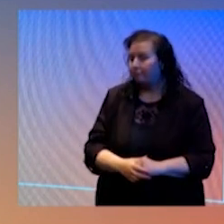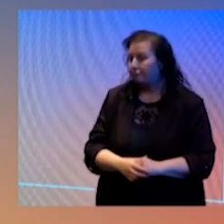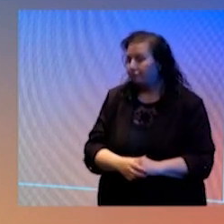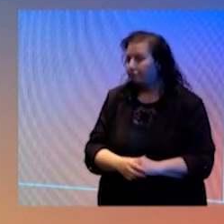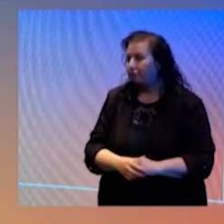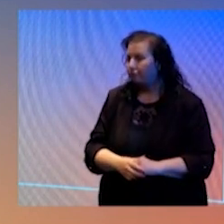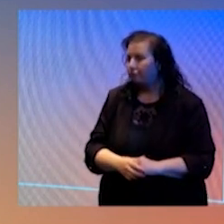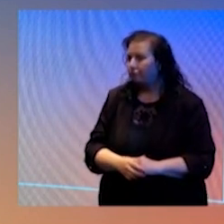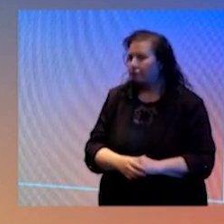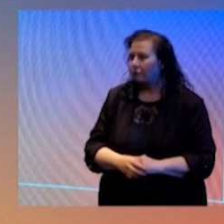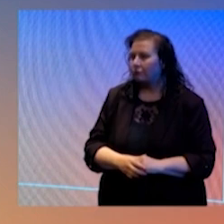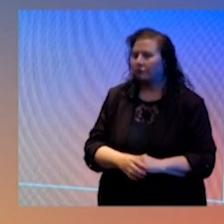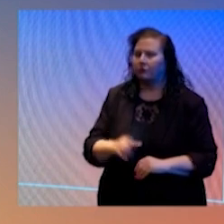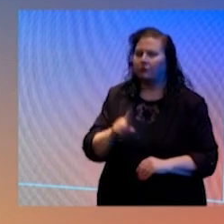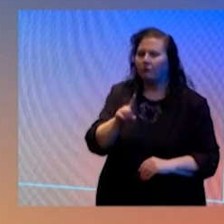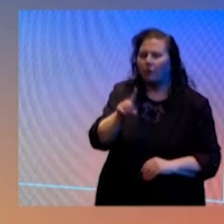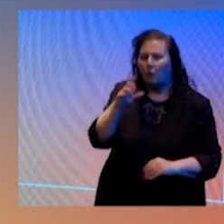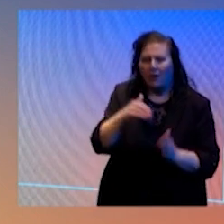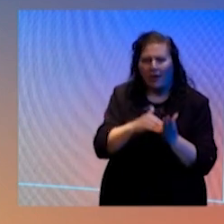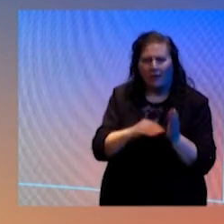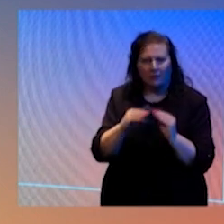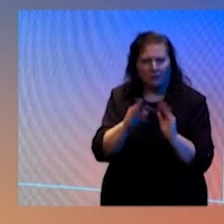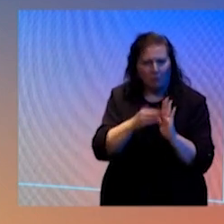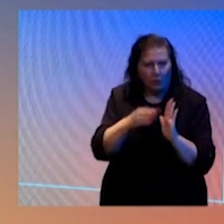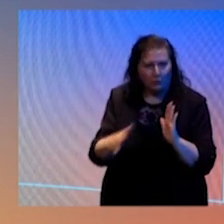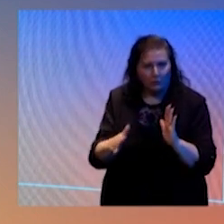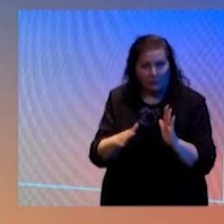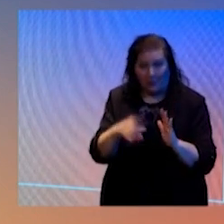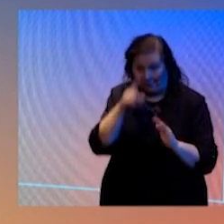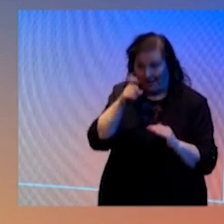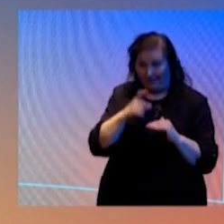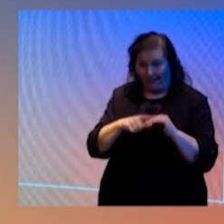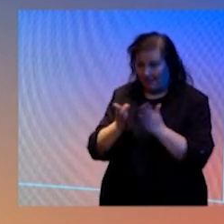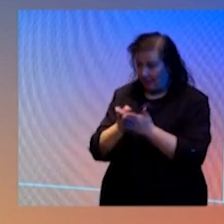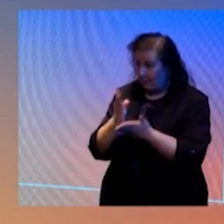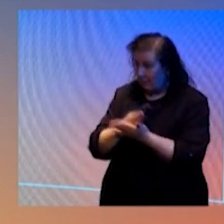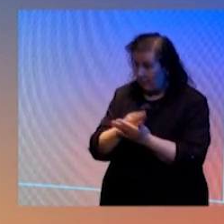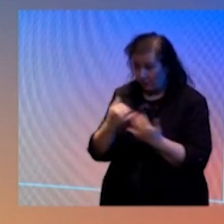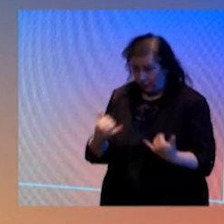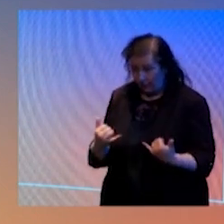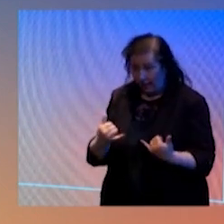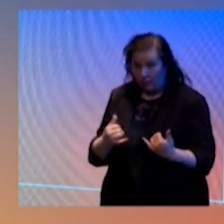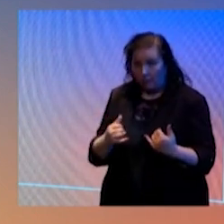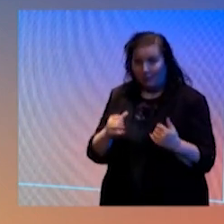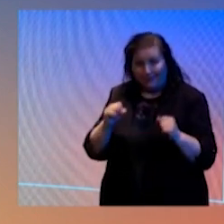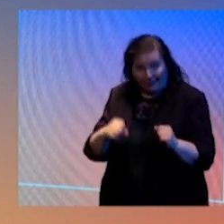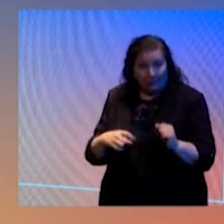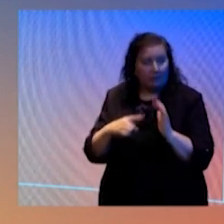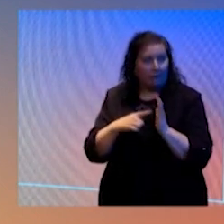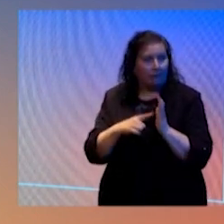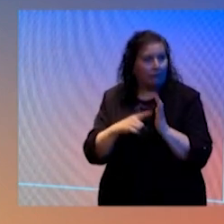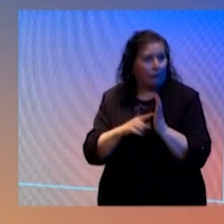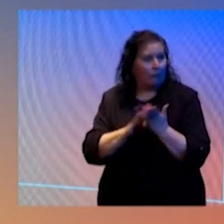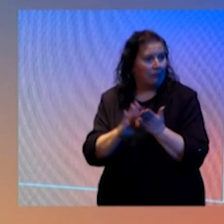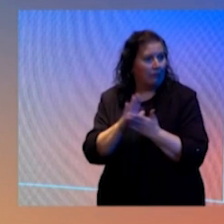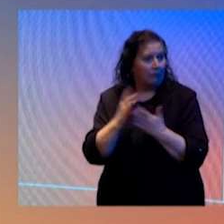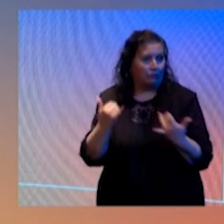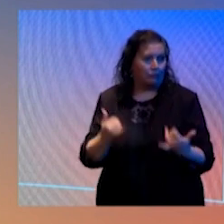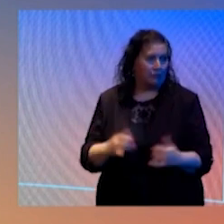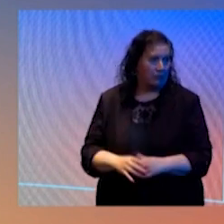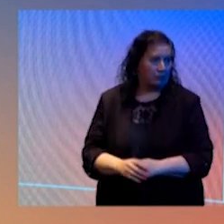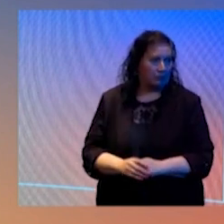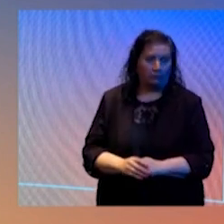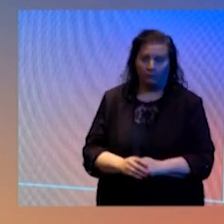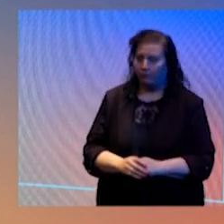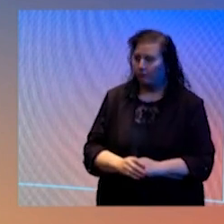Nearly 100,000 more students, because of this budget, will be able to afford higher education. But